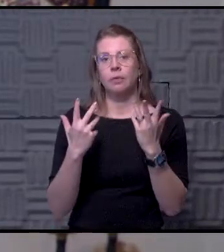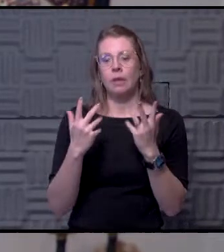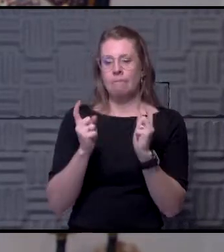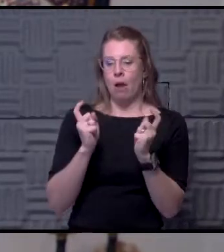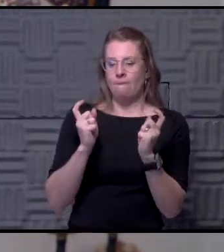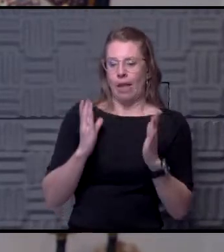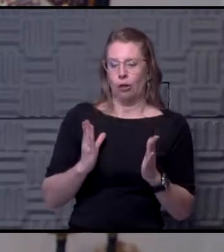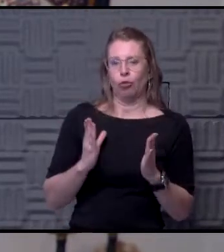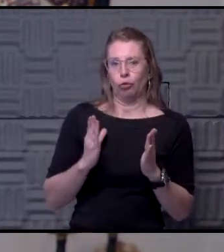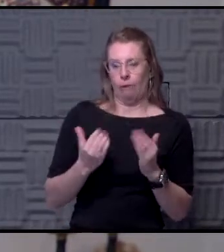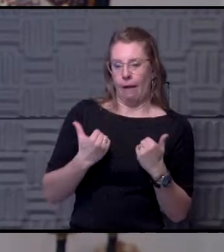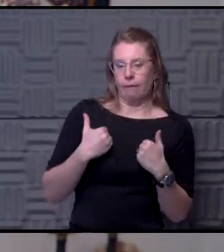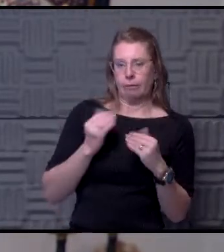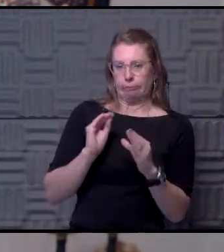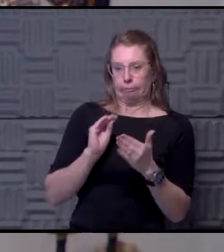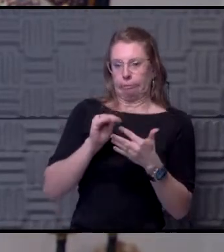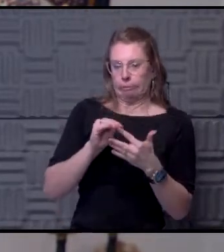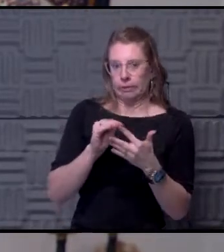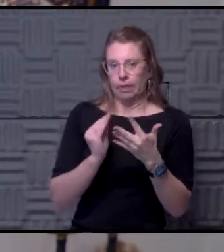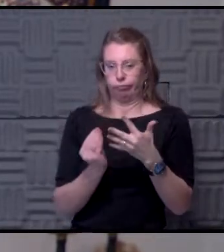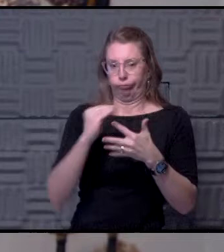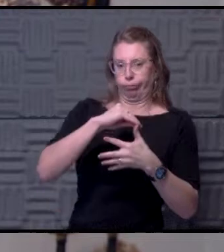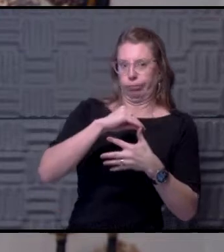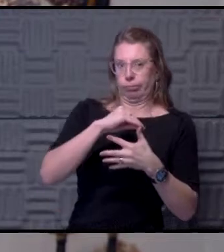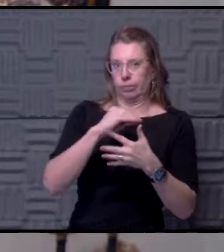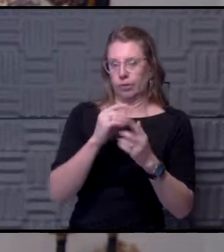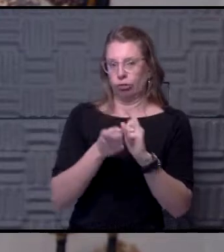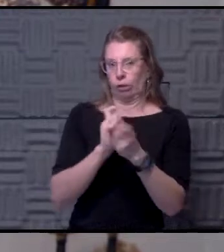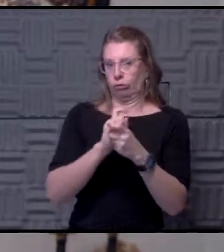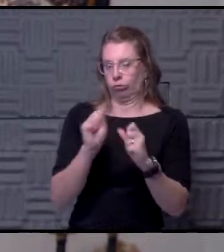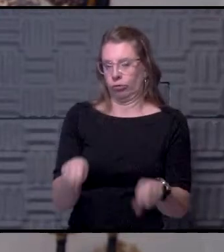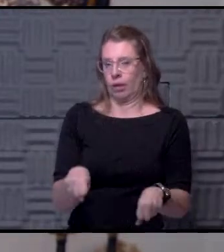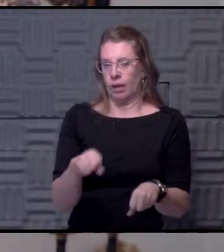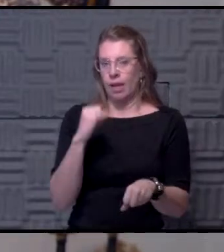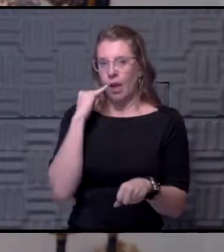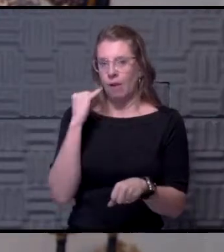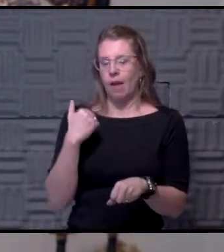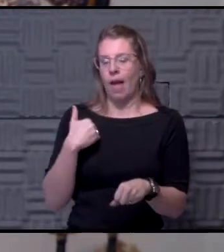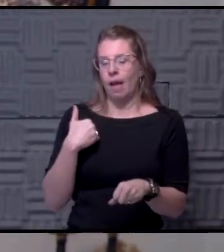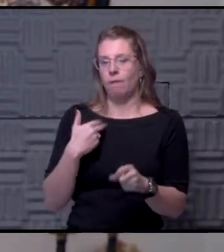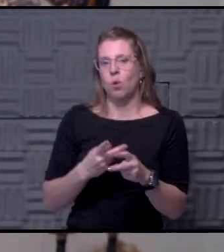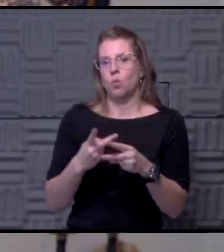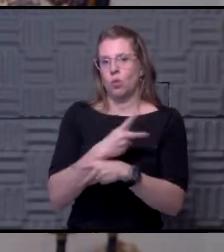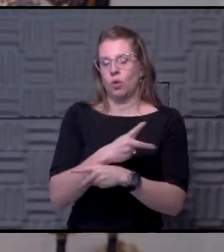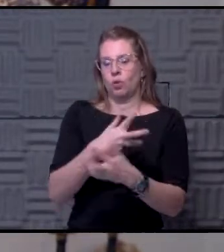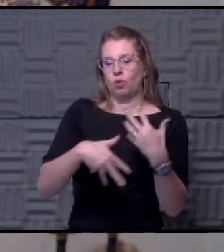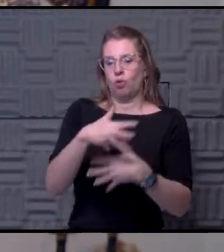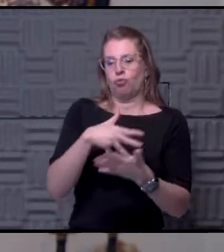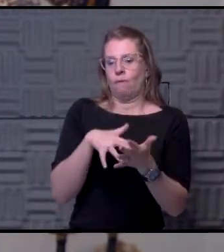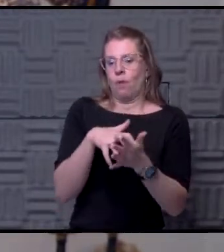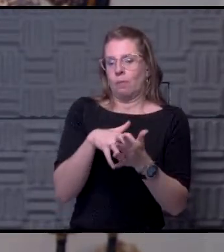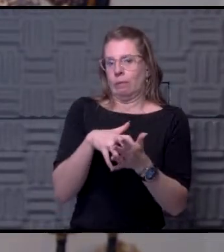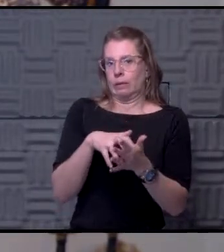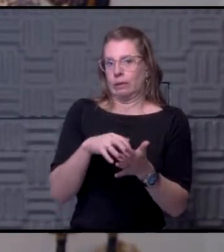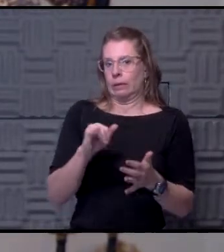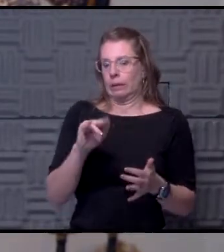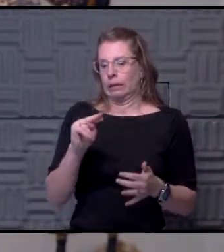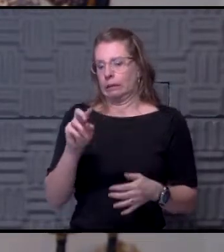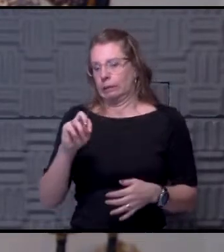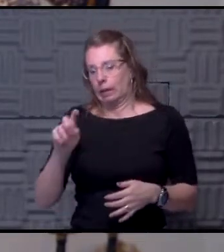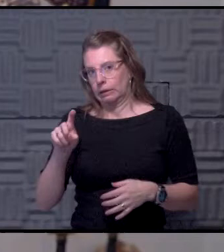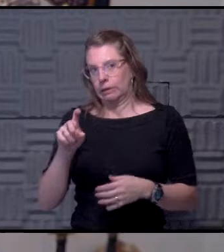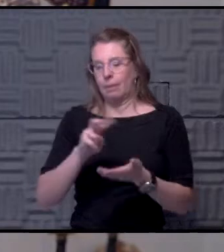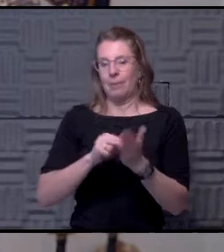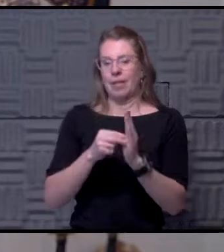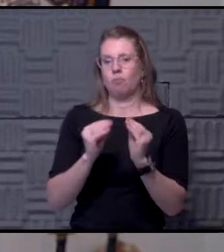modifier that can make a small bump to the counties that have a worse social vulnerability index. That's to try to direct more